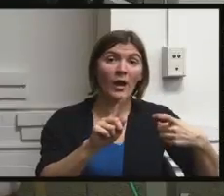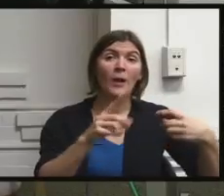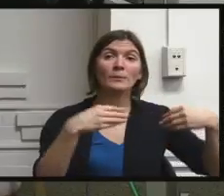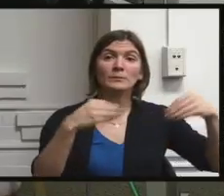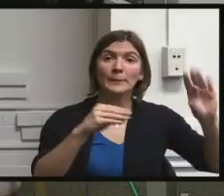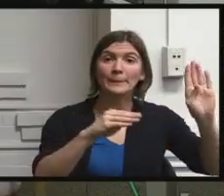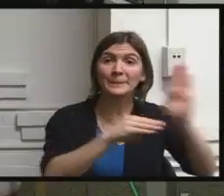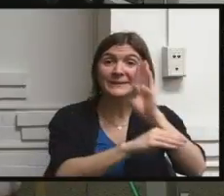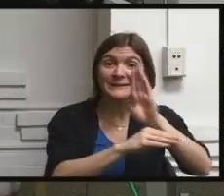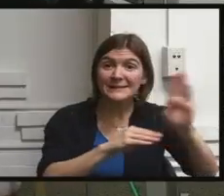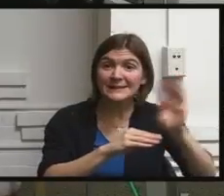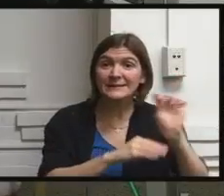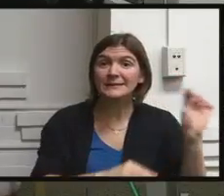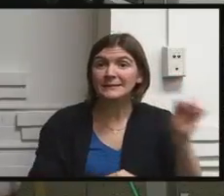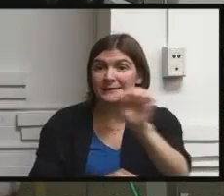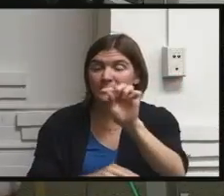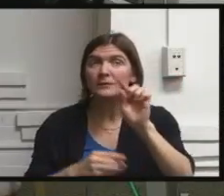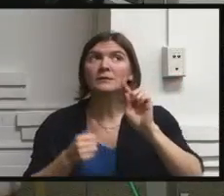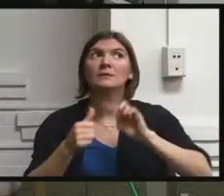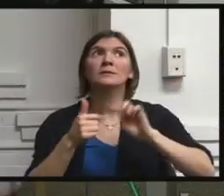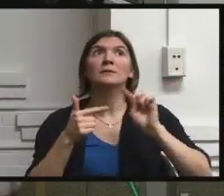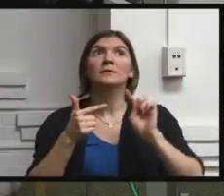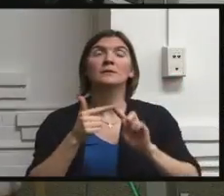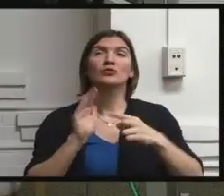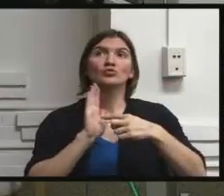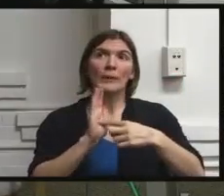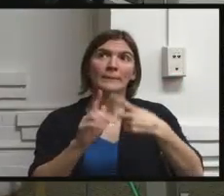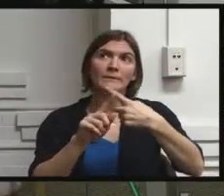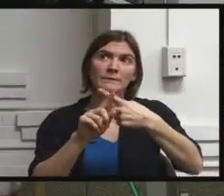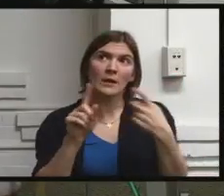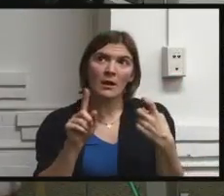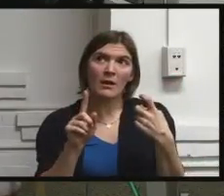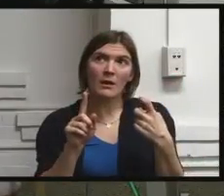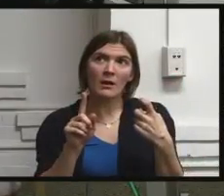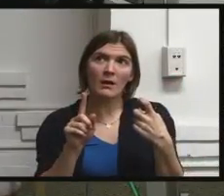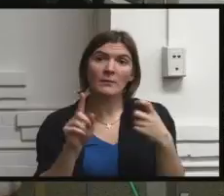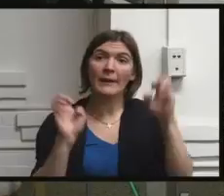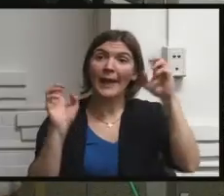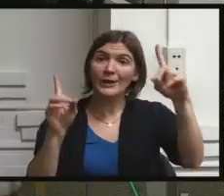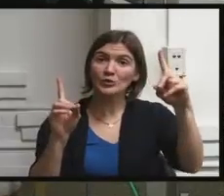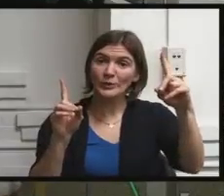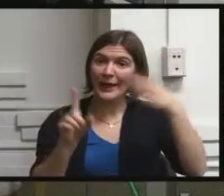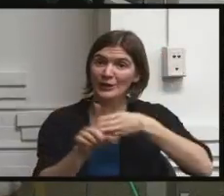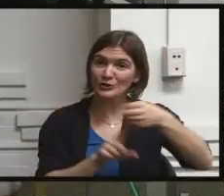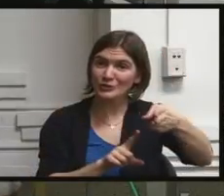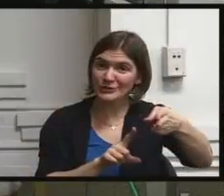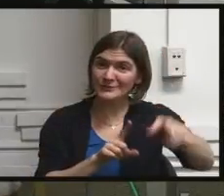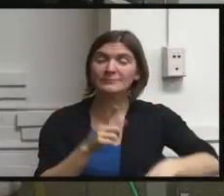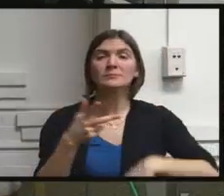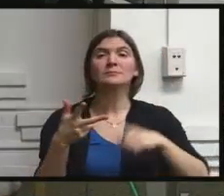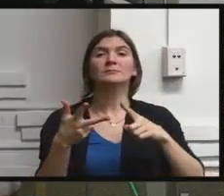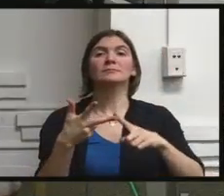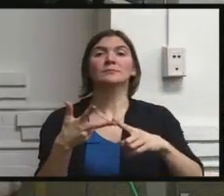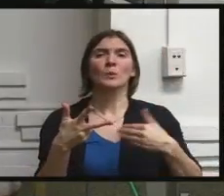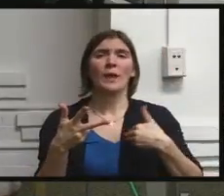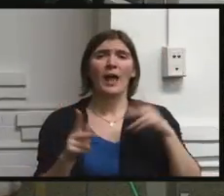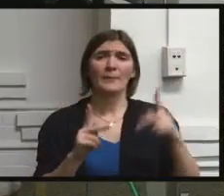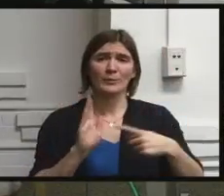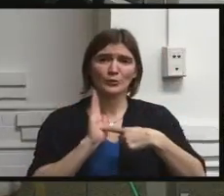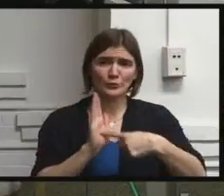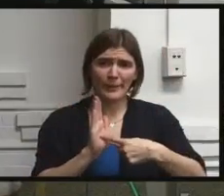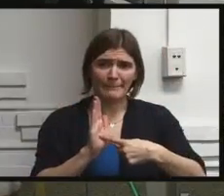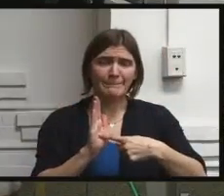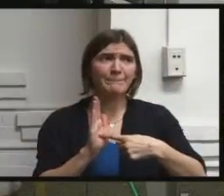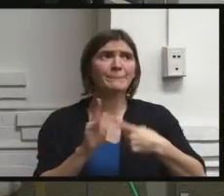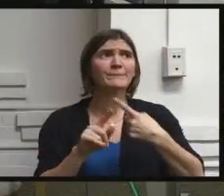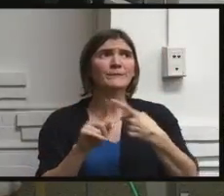store community. We have representatives on our boards from the education community. We have